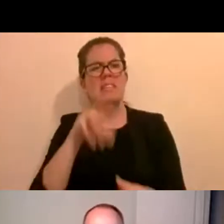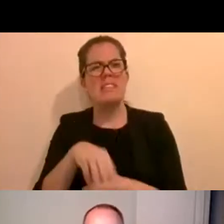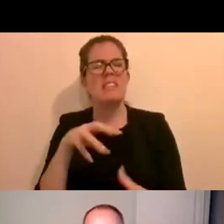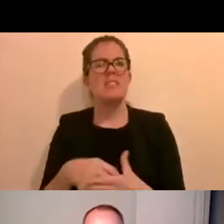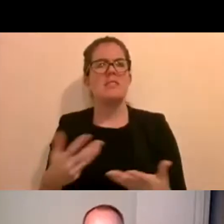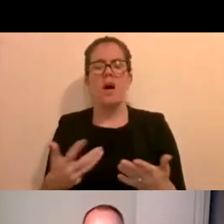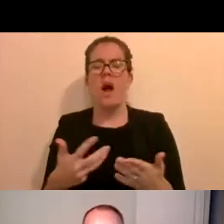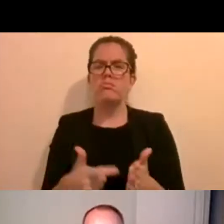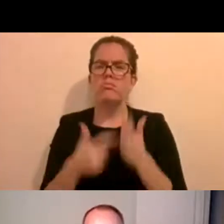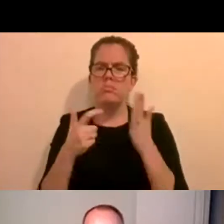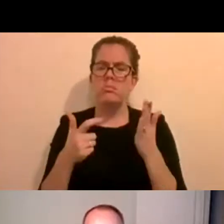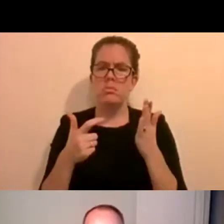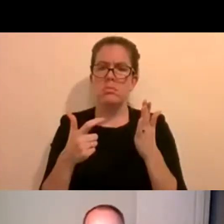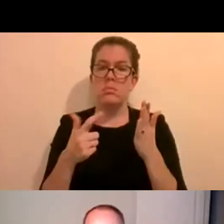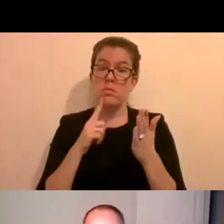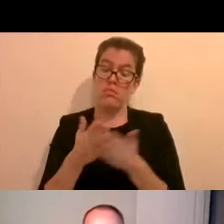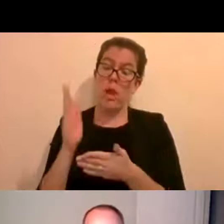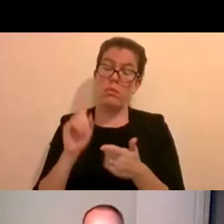happening.